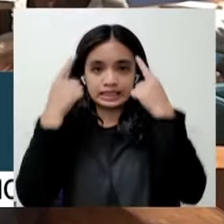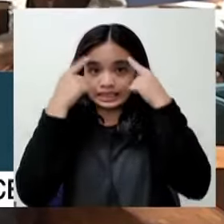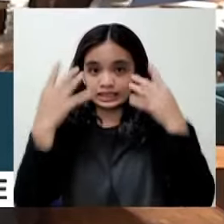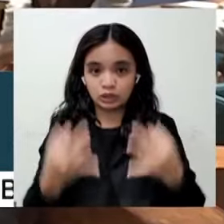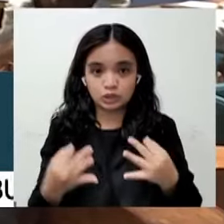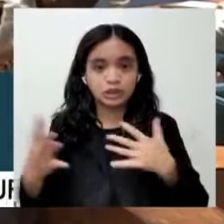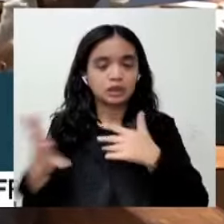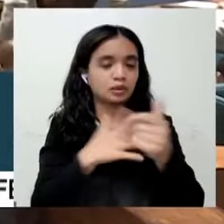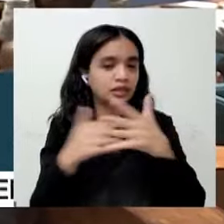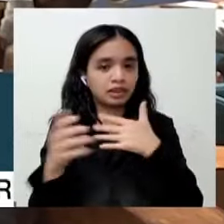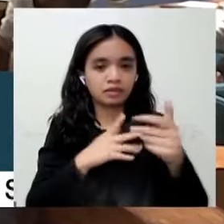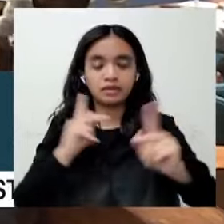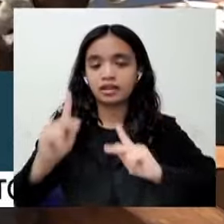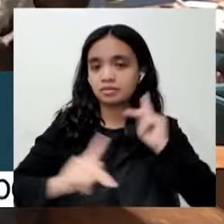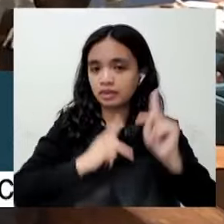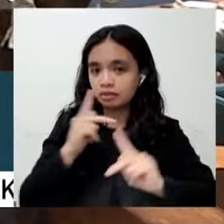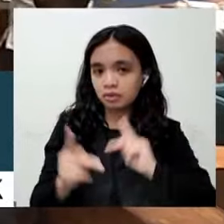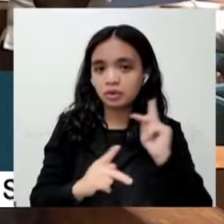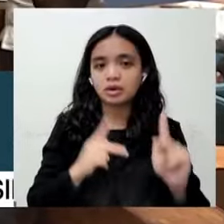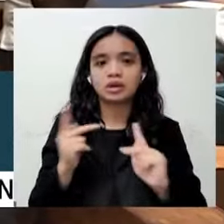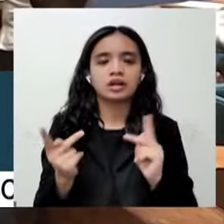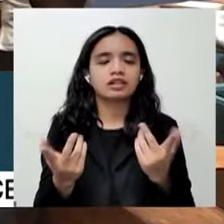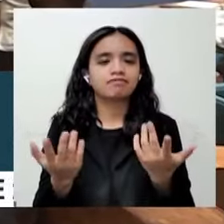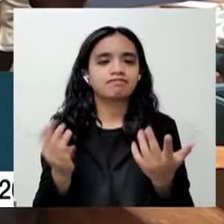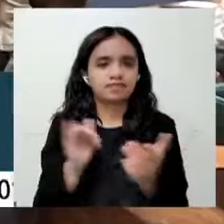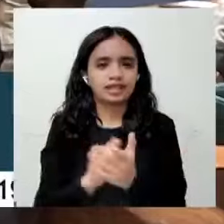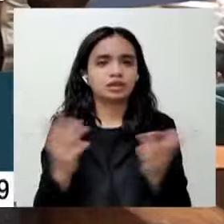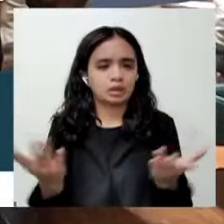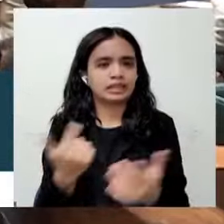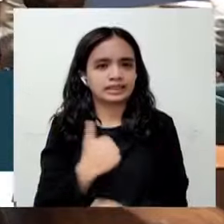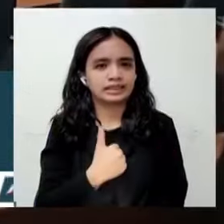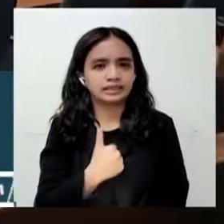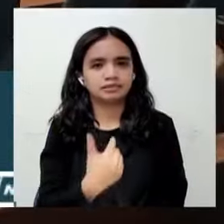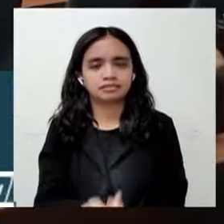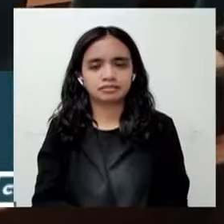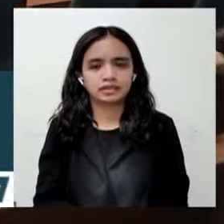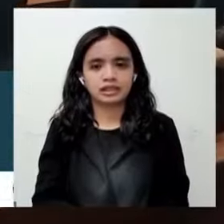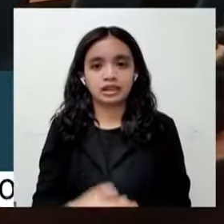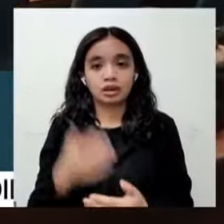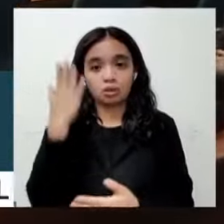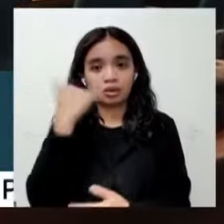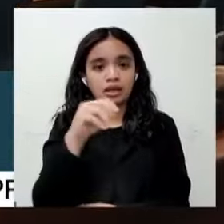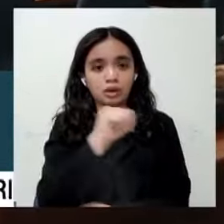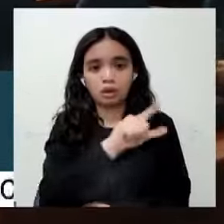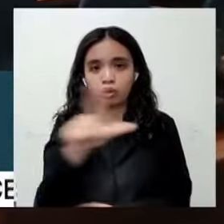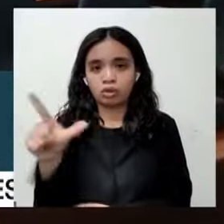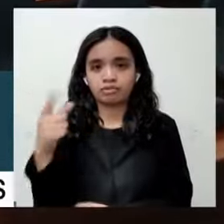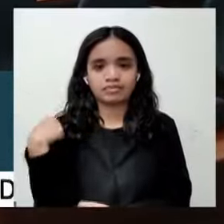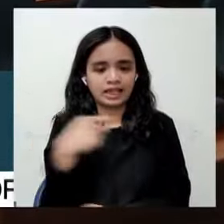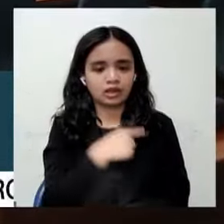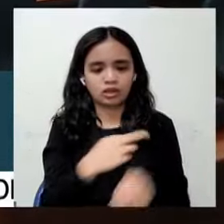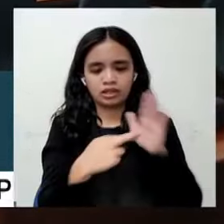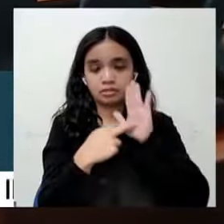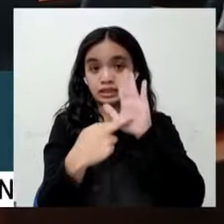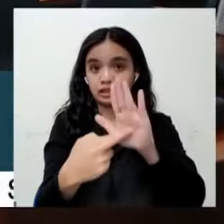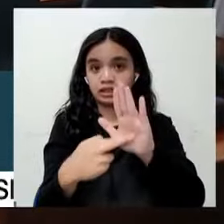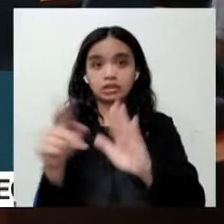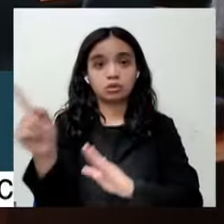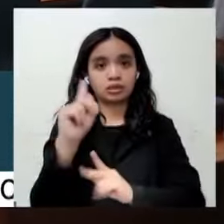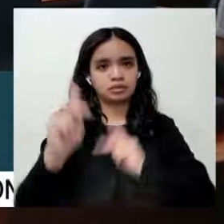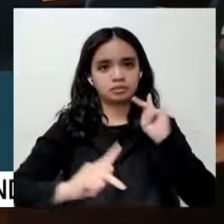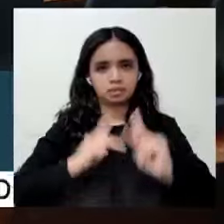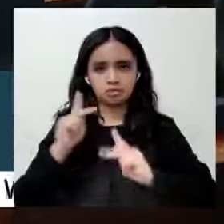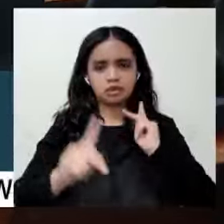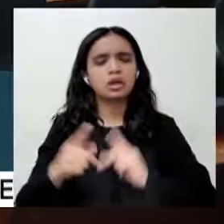people would like, that's where I am. After all, we are all representatives of the people. We're supposed